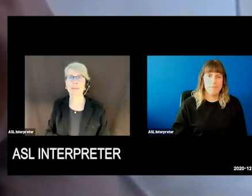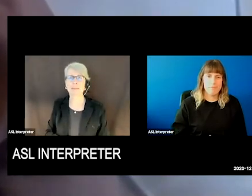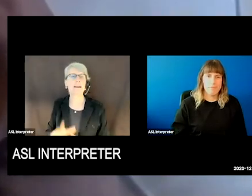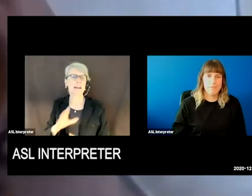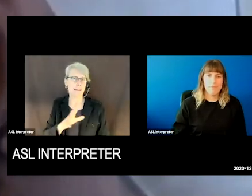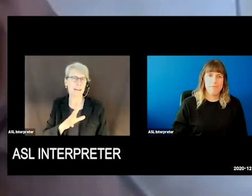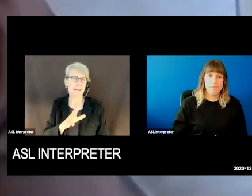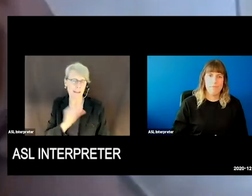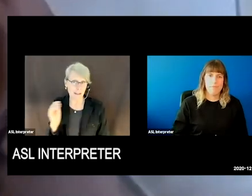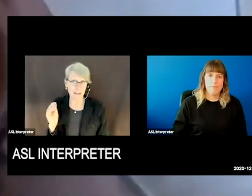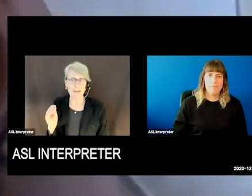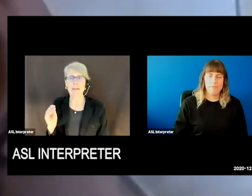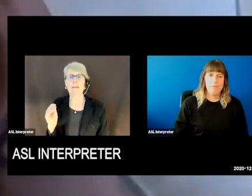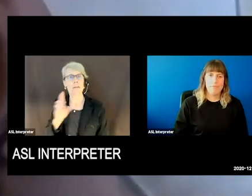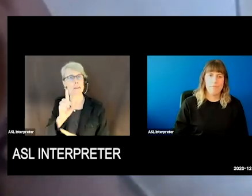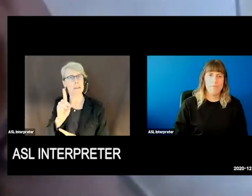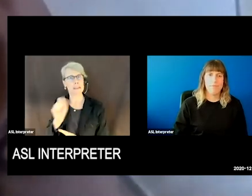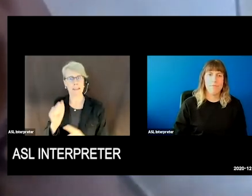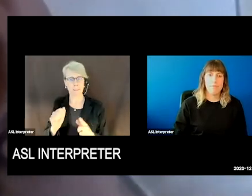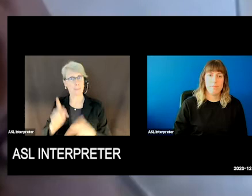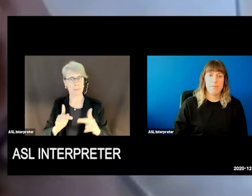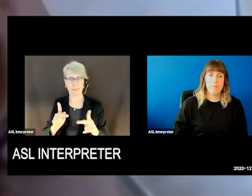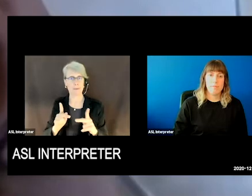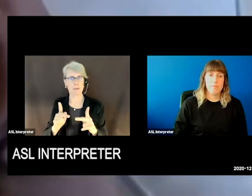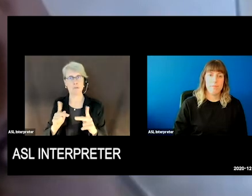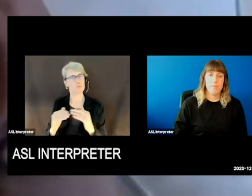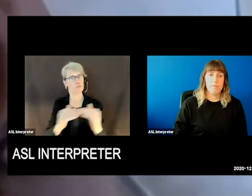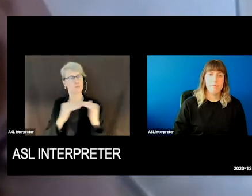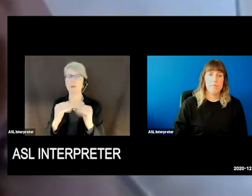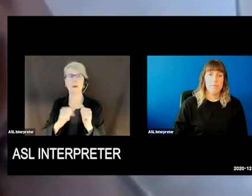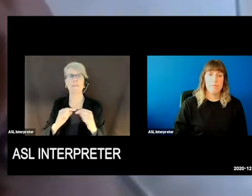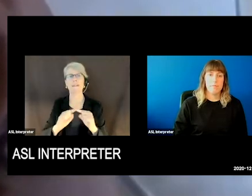perception of a hierarchy of disablement, quote unquote.